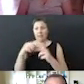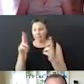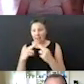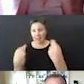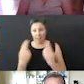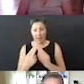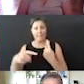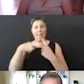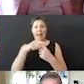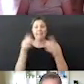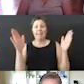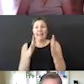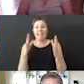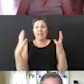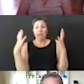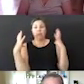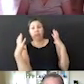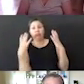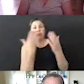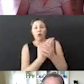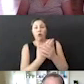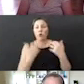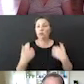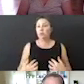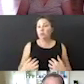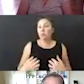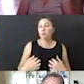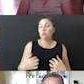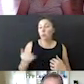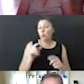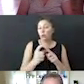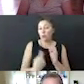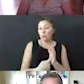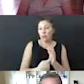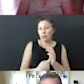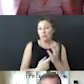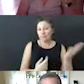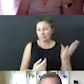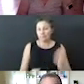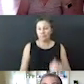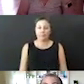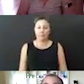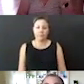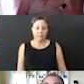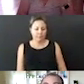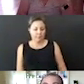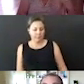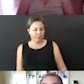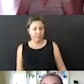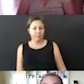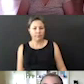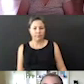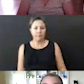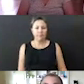finally, even when wearing a mask, and we've had to do that a bit lately in going to hospital, the eyes, you can still see